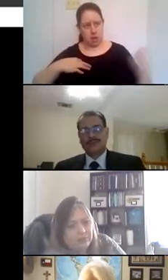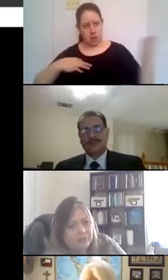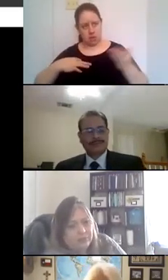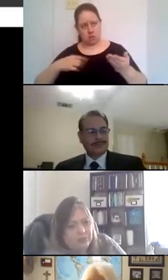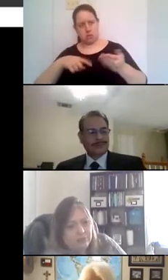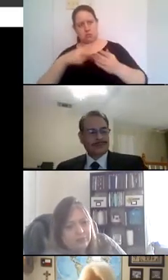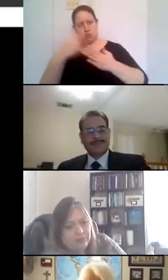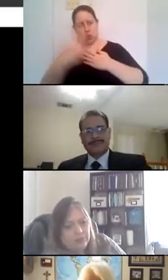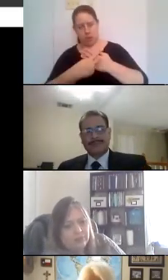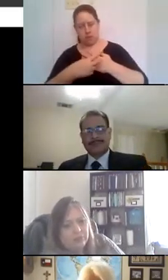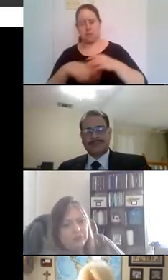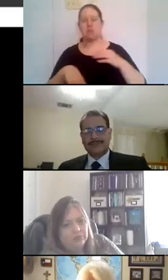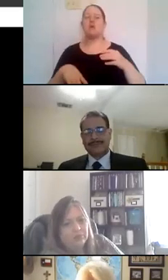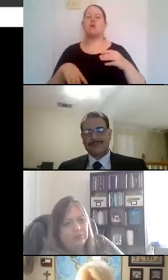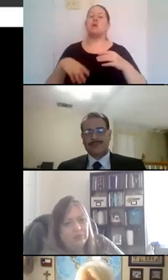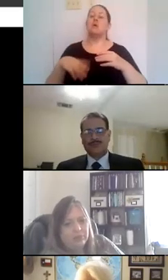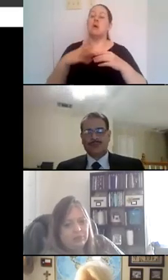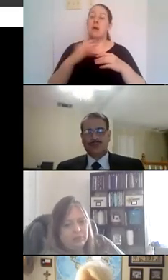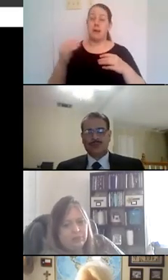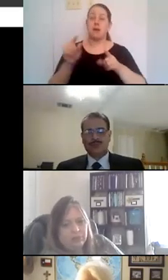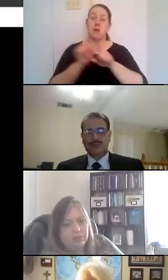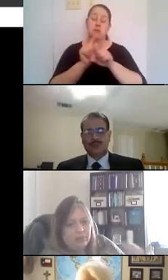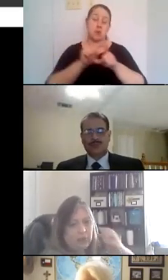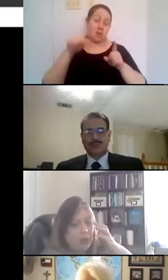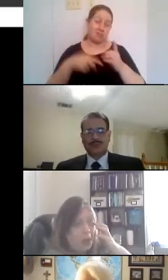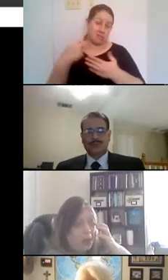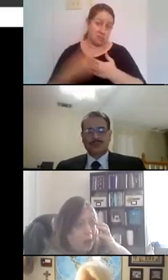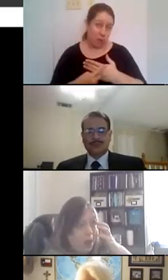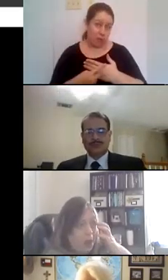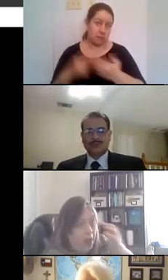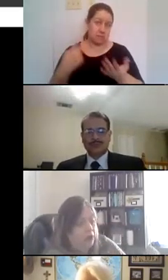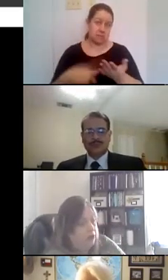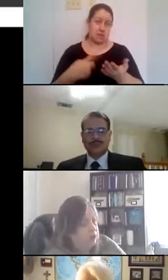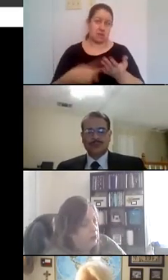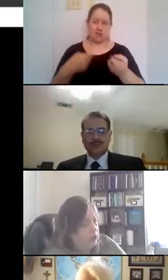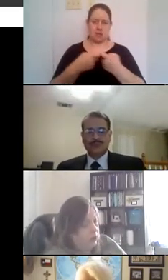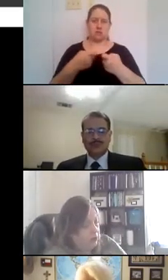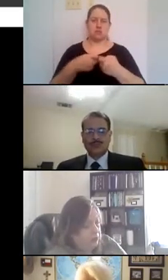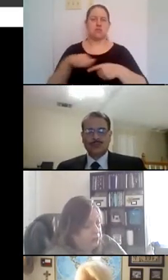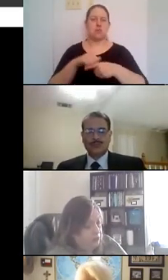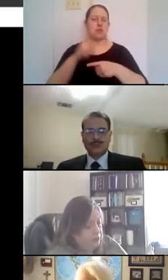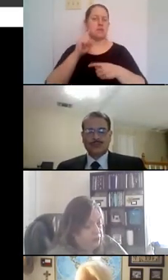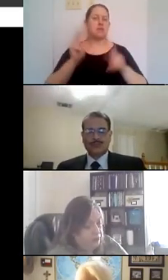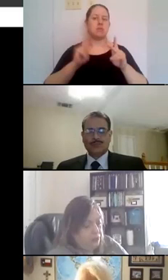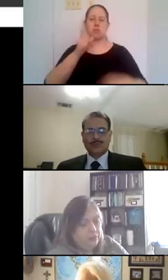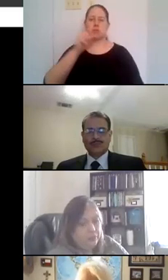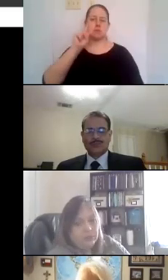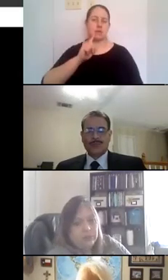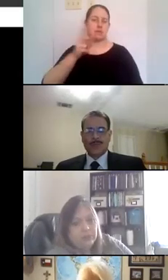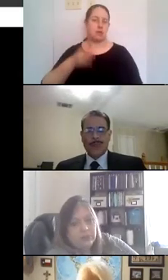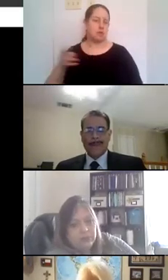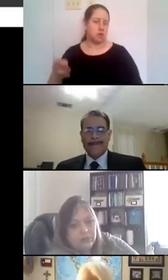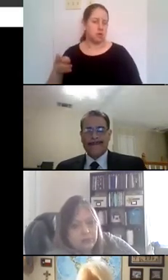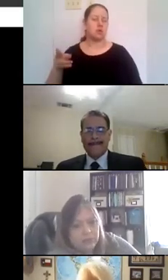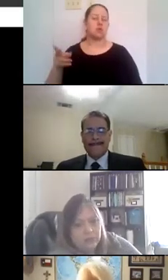center. And the added piece that this particular program we're talking about, this electrical training for individuals who are deaf or hard of hearing, they